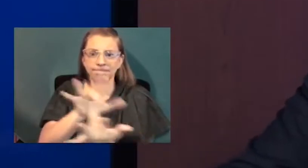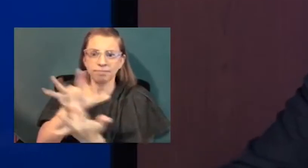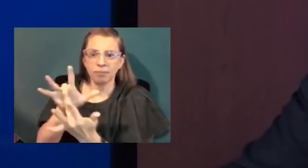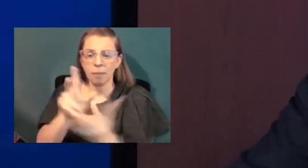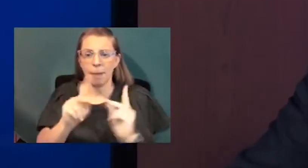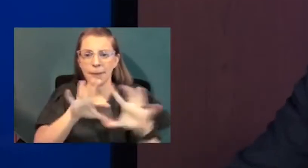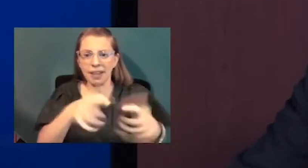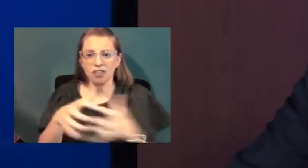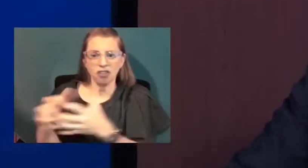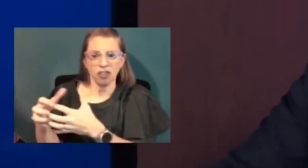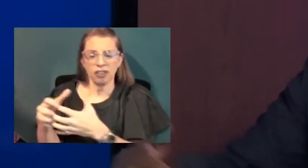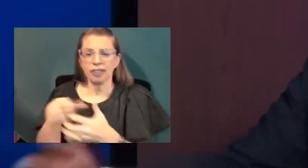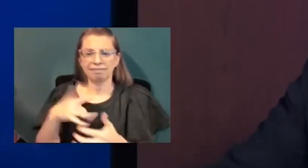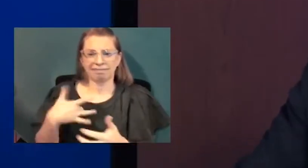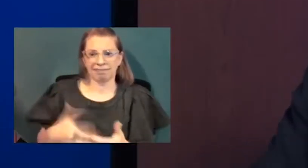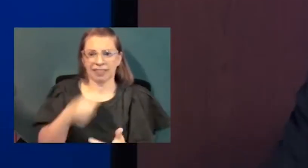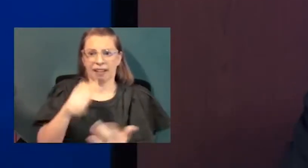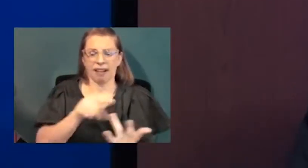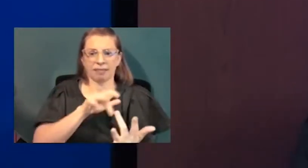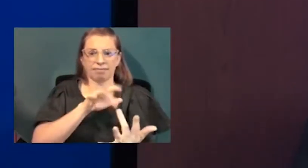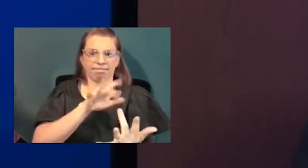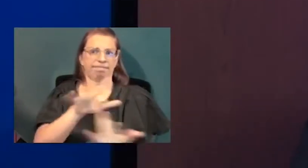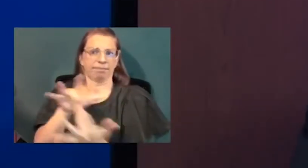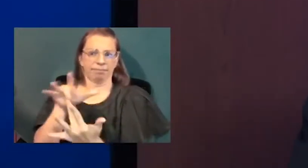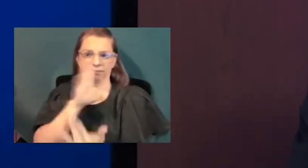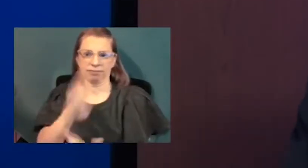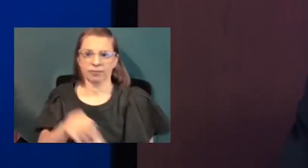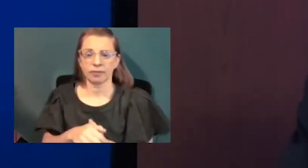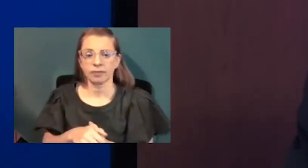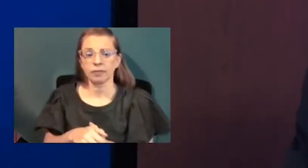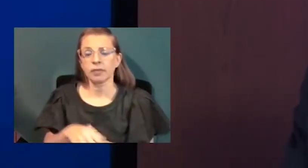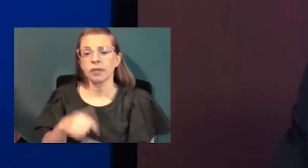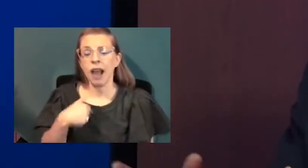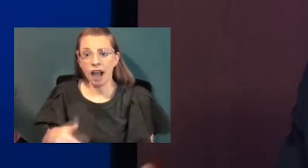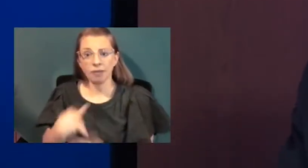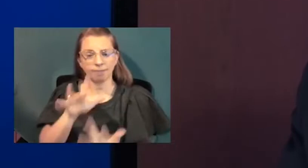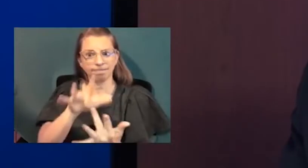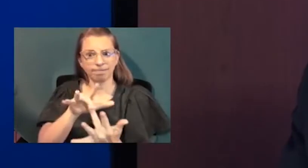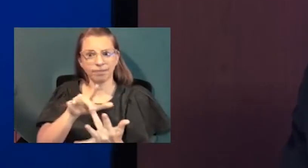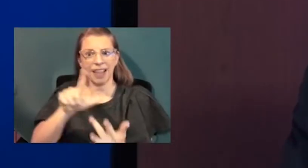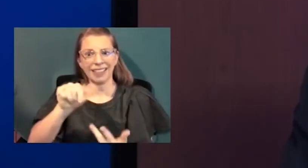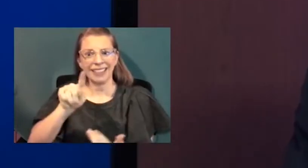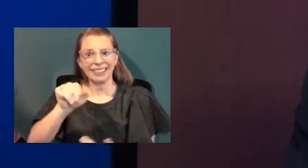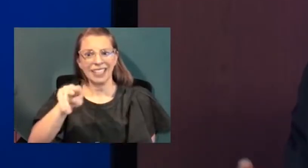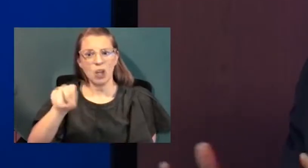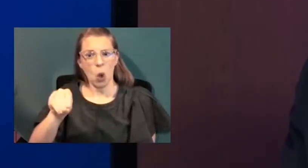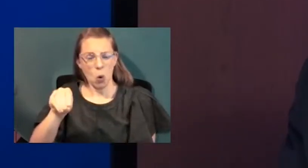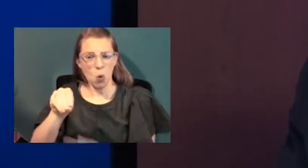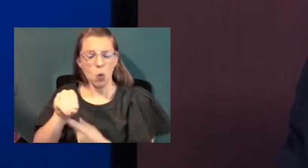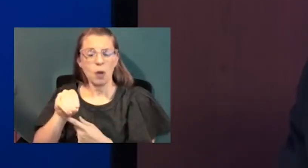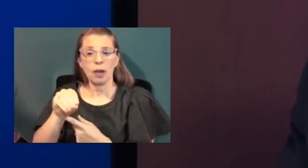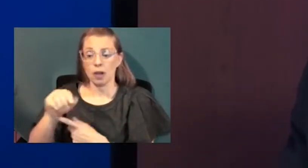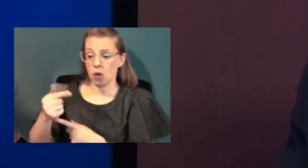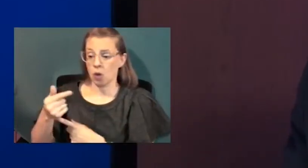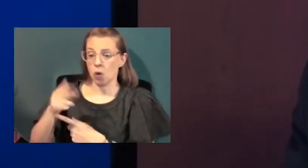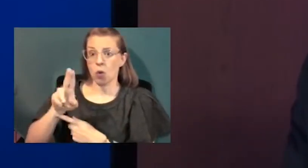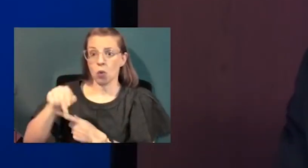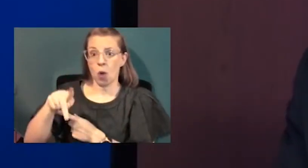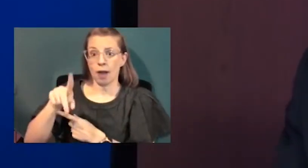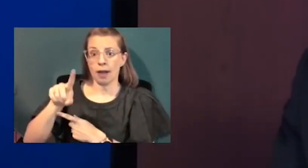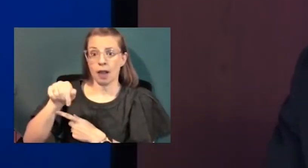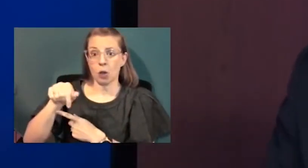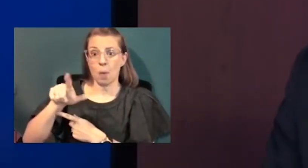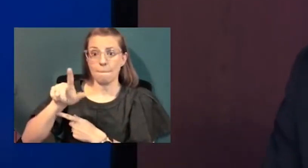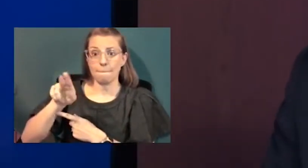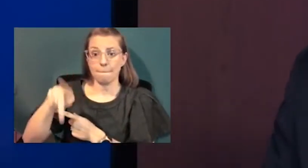doors on the west side of Kansas City, a predominantly Latino community, where we were walking around with the Guadalupe Centers to say, here are opportunities for you. Well, you'll